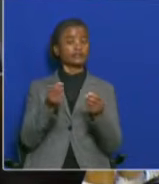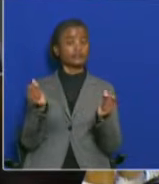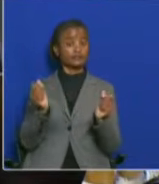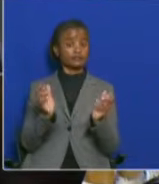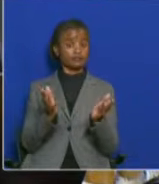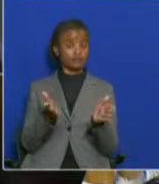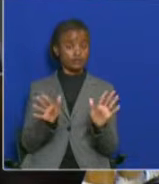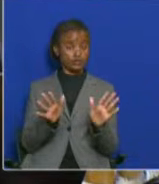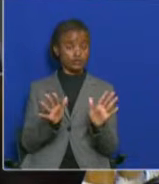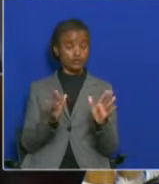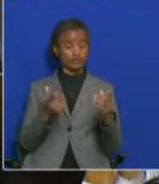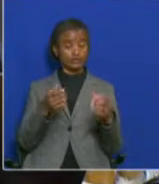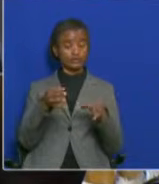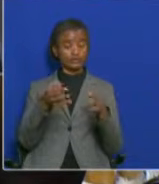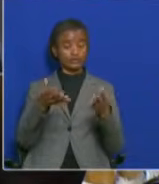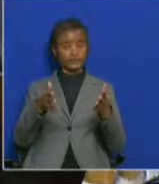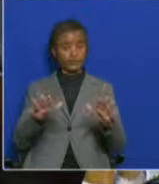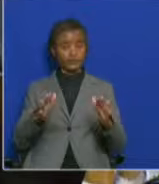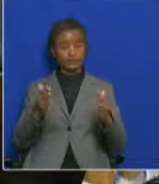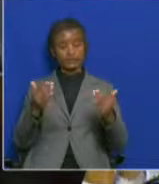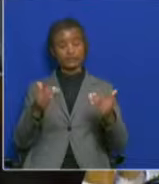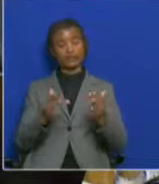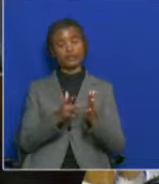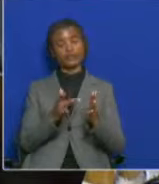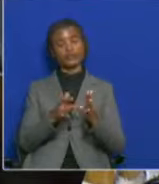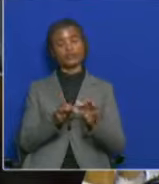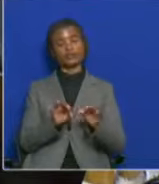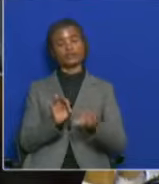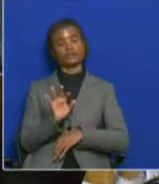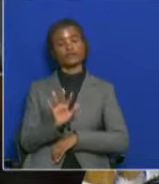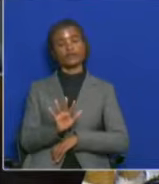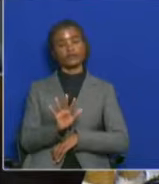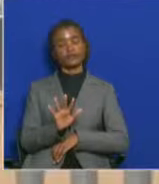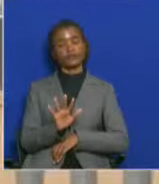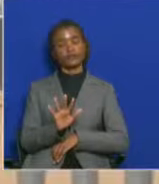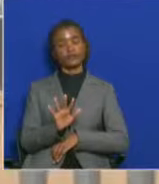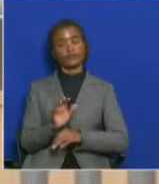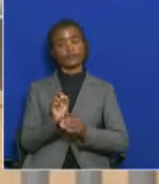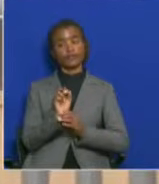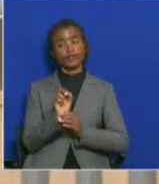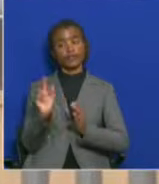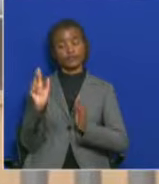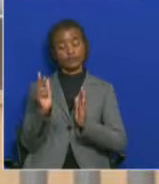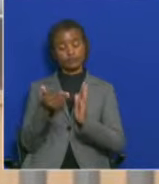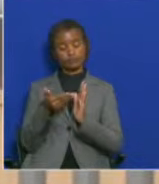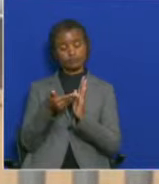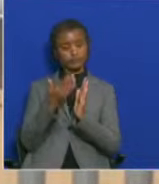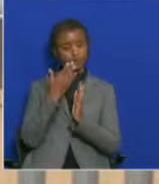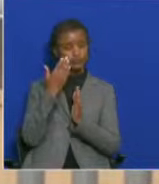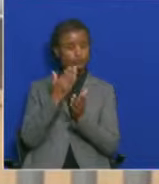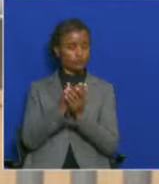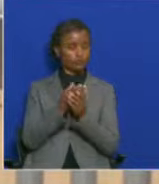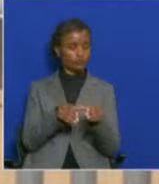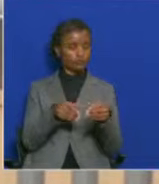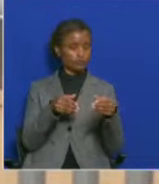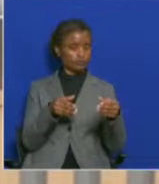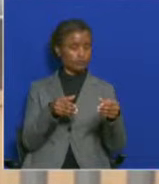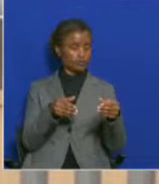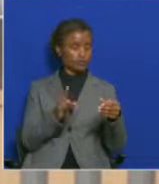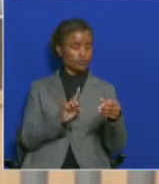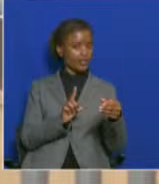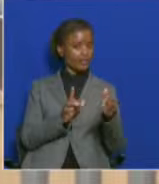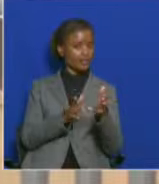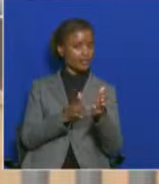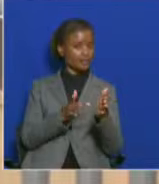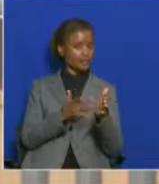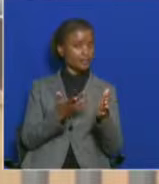at page 5 of the affidavit, I'm not sure what page it is in the bundle, it's paragraph 8, but